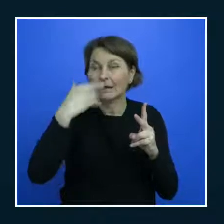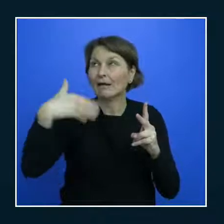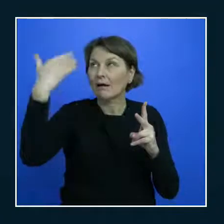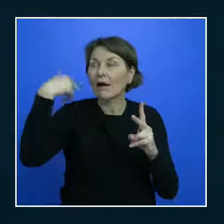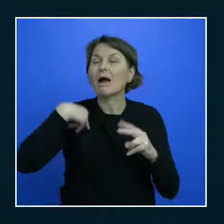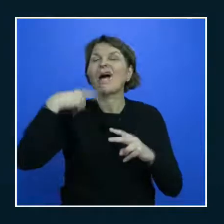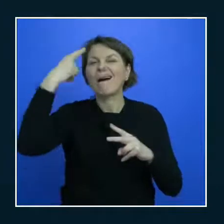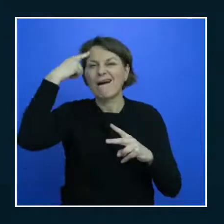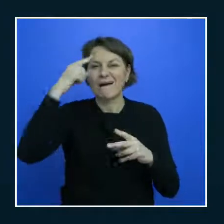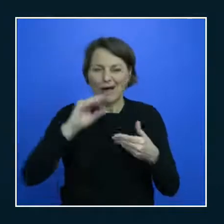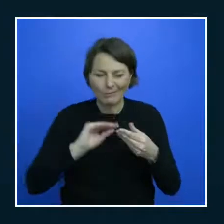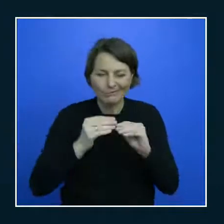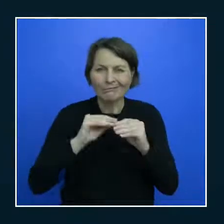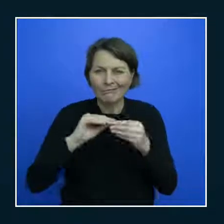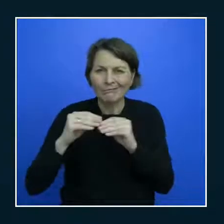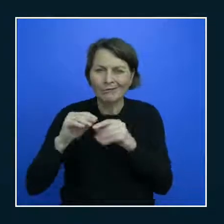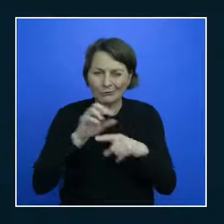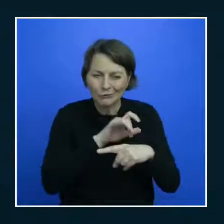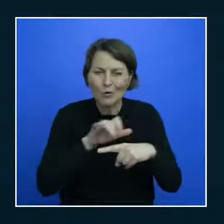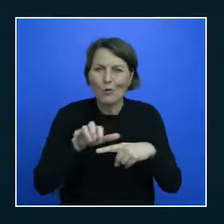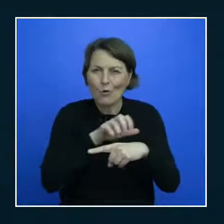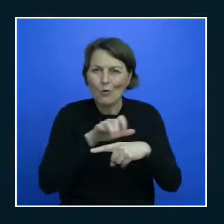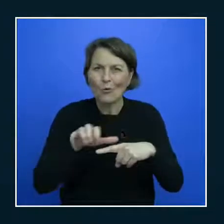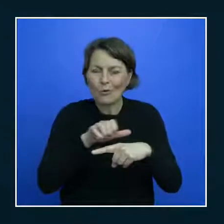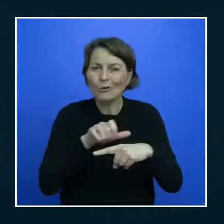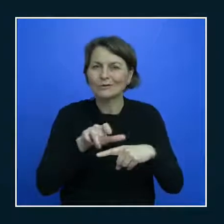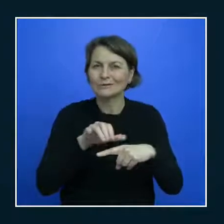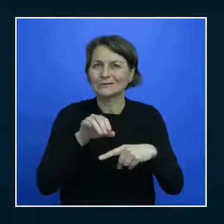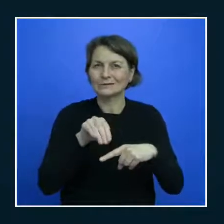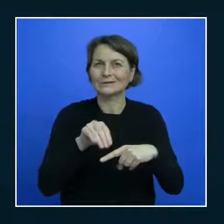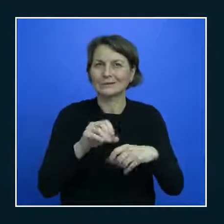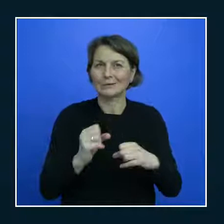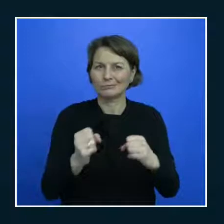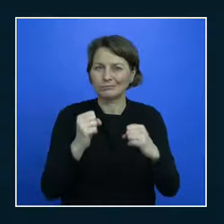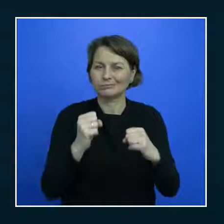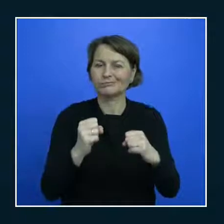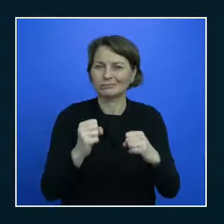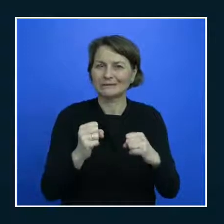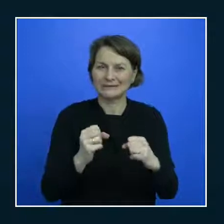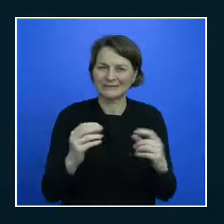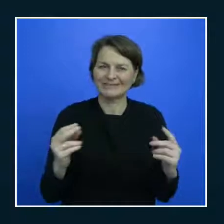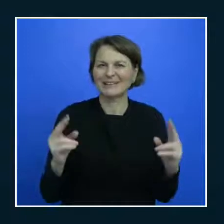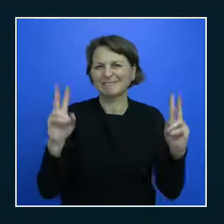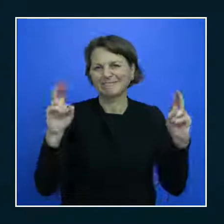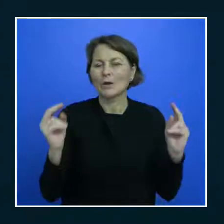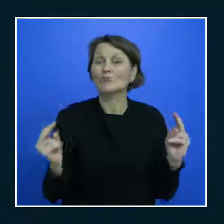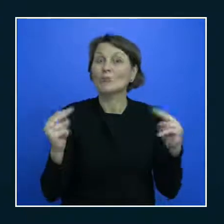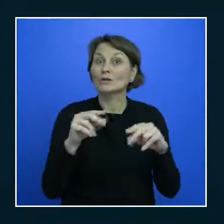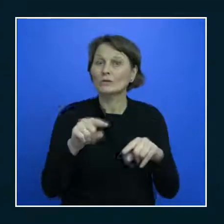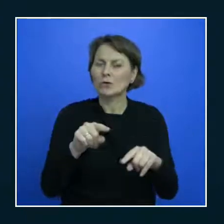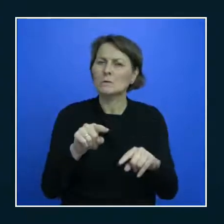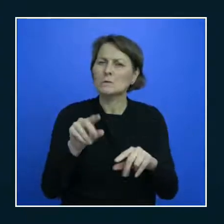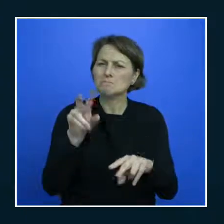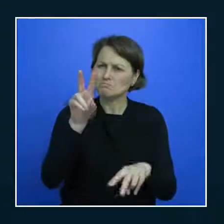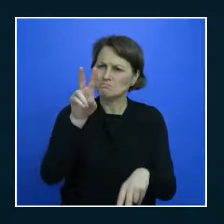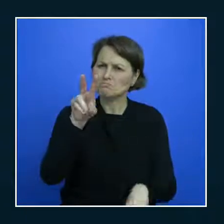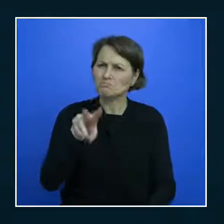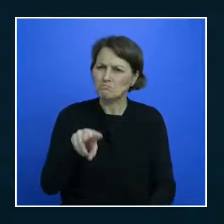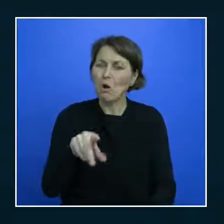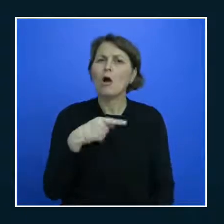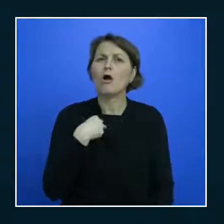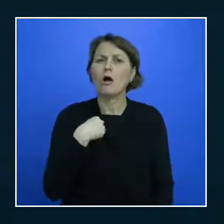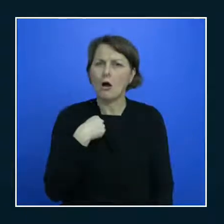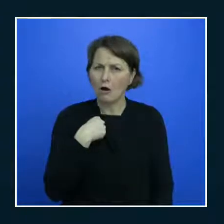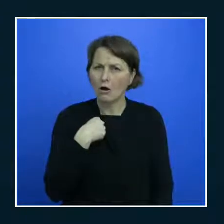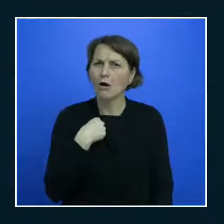coding like a breeze. So it was kind of familiar to me,